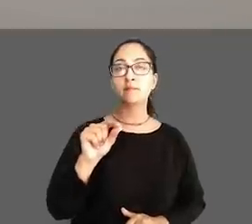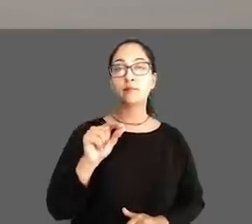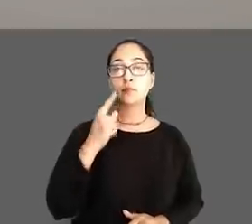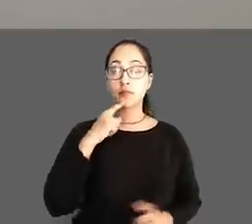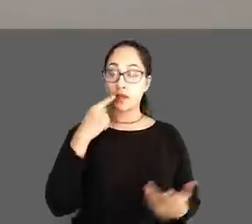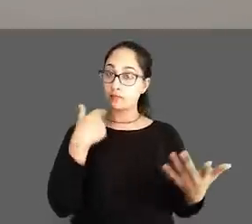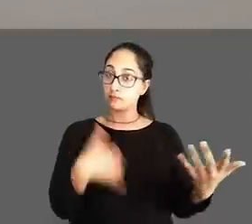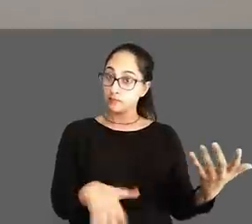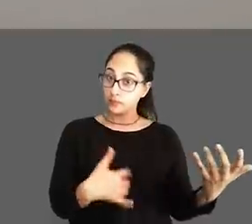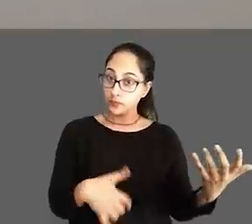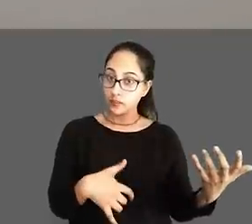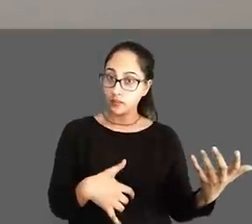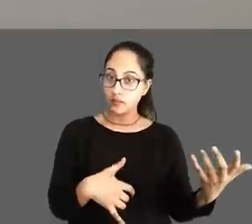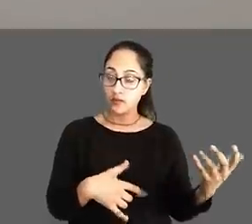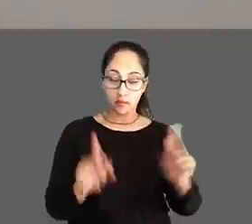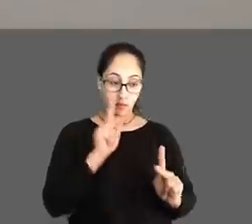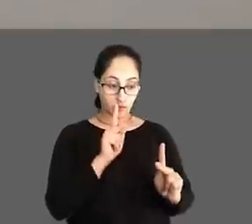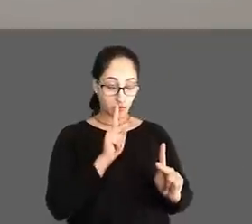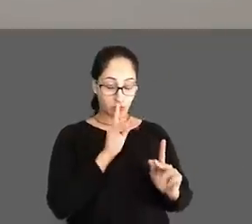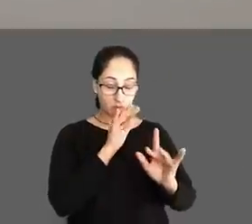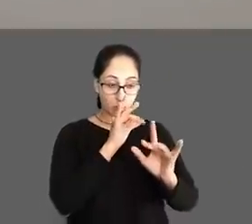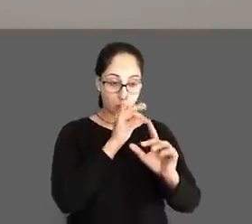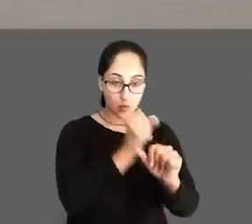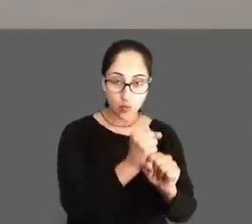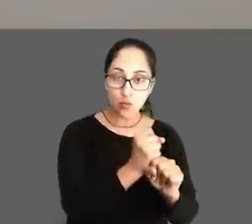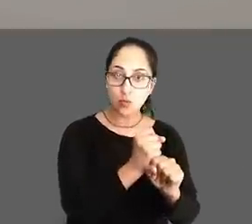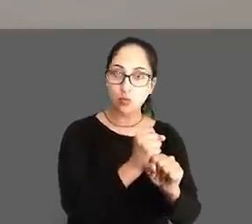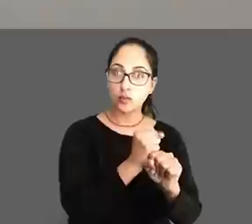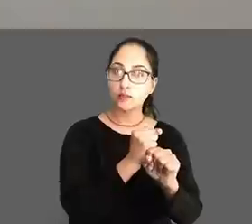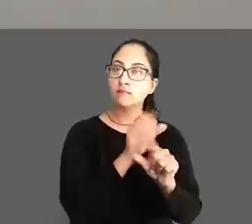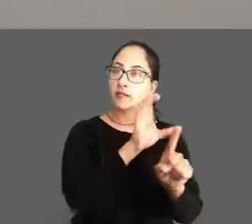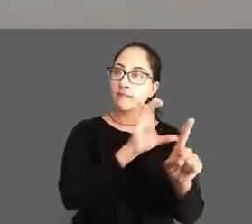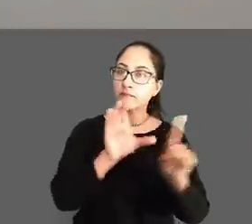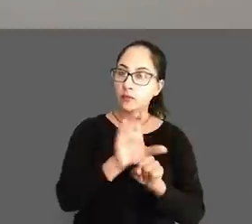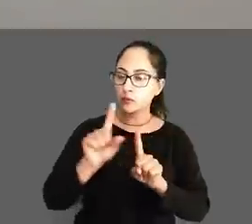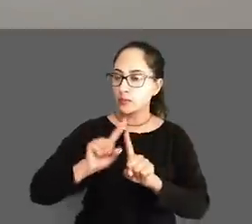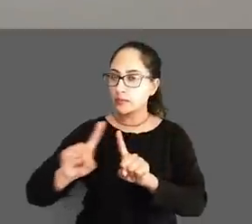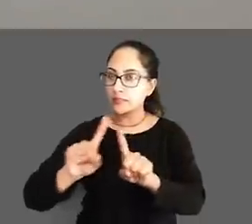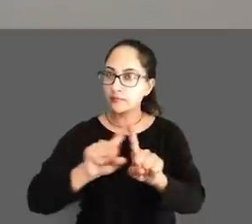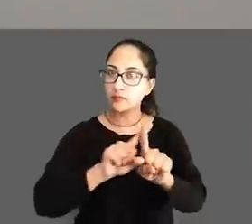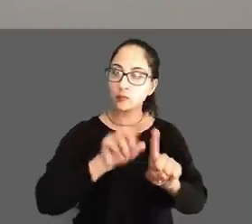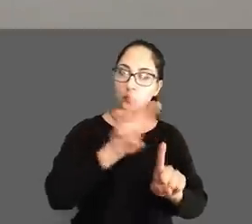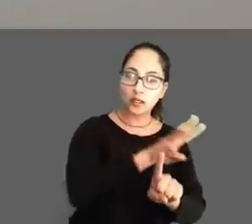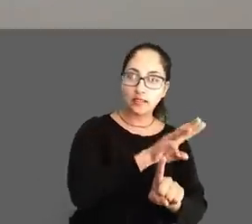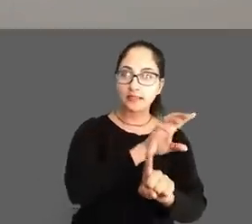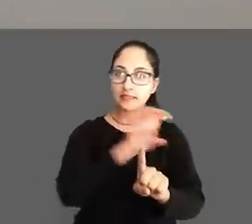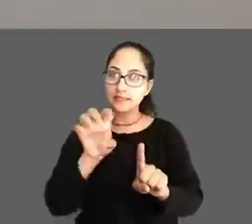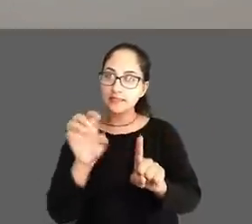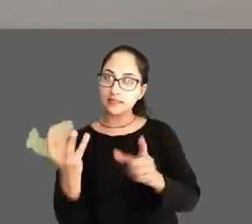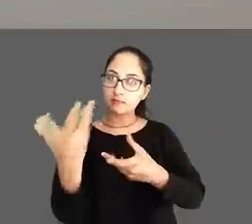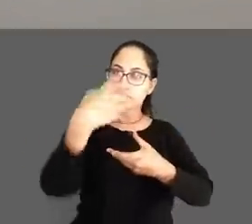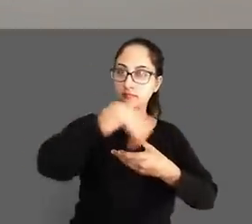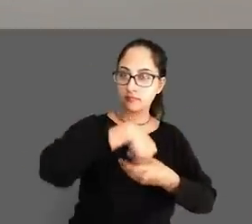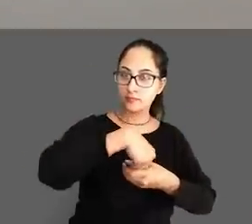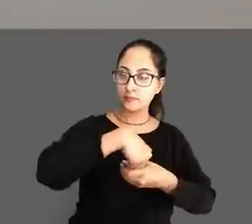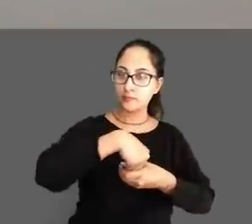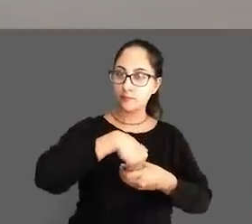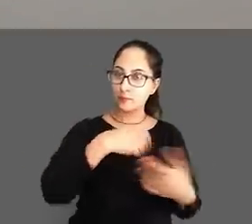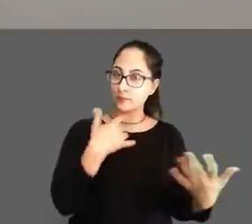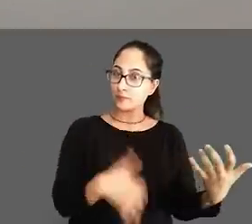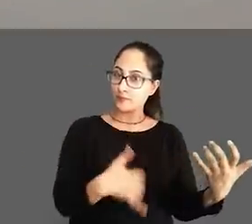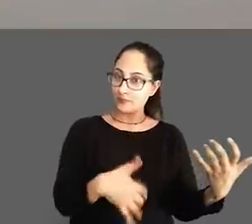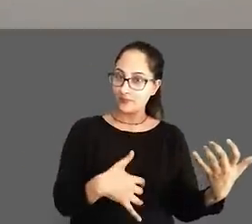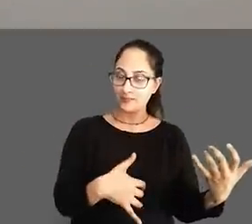solo acoustic guitar performance mesmerized the audience and crossed cultural boundaries, drawing on Western and Eastern influences to bring